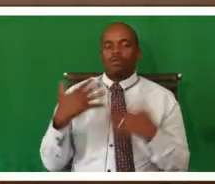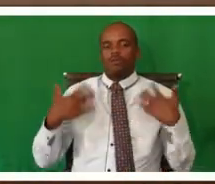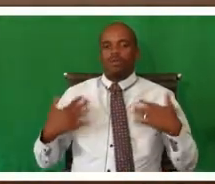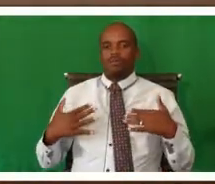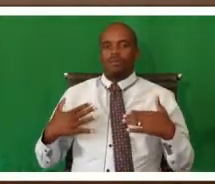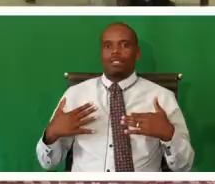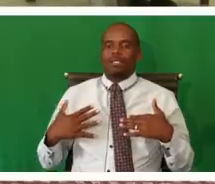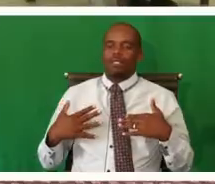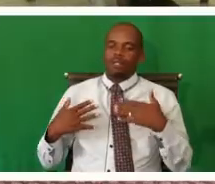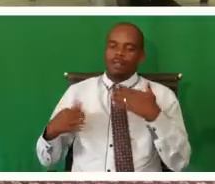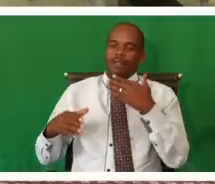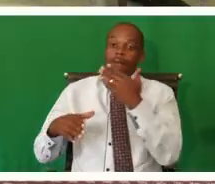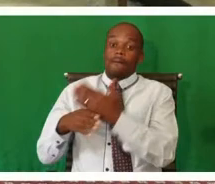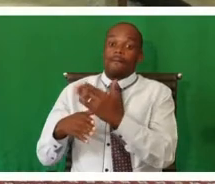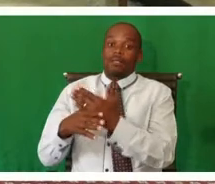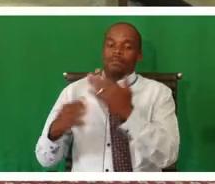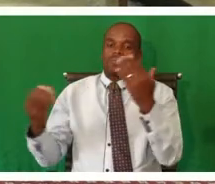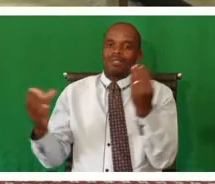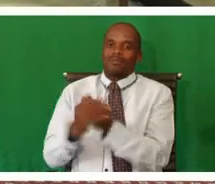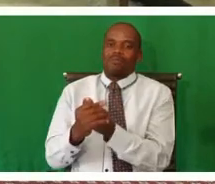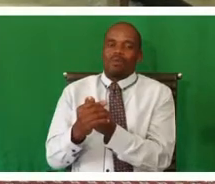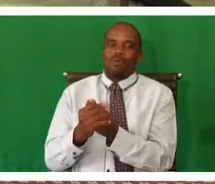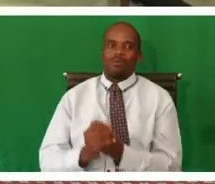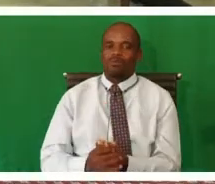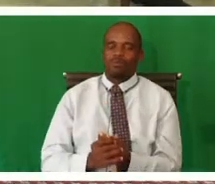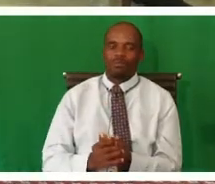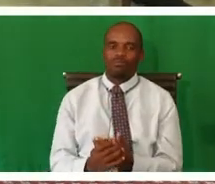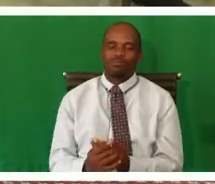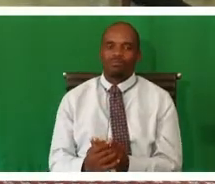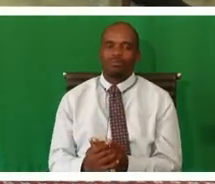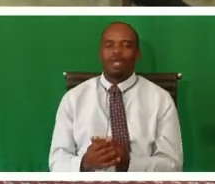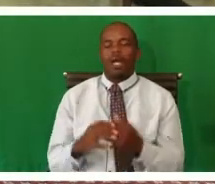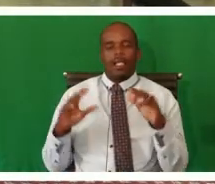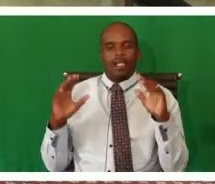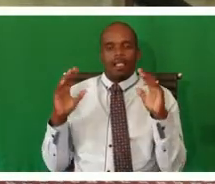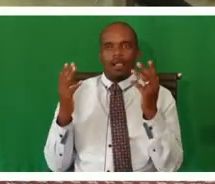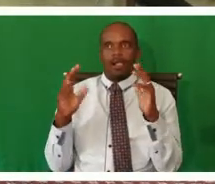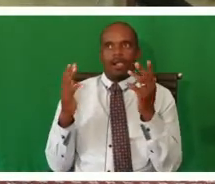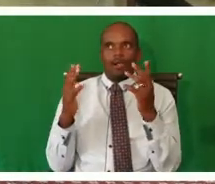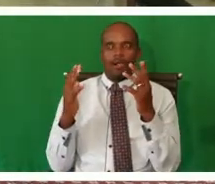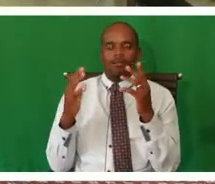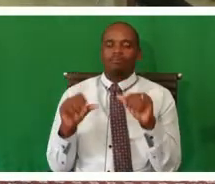colleagues. Lalisa Obama Zoka Msibizumu Tlota.